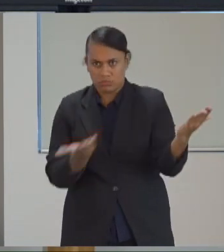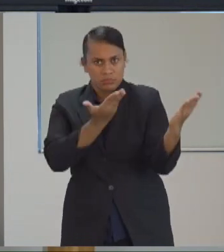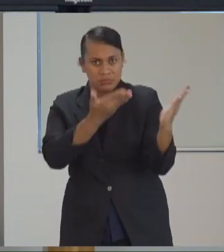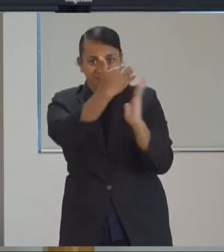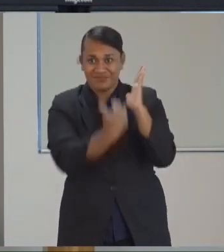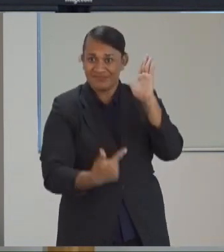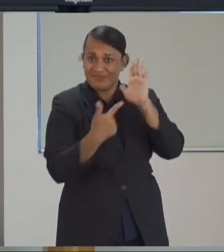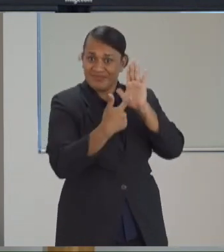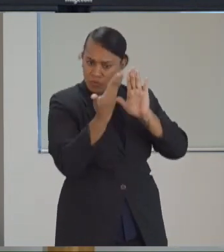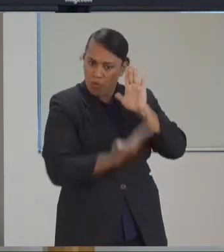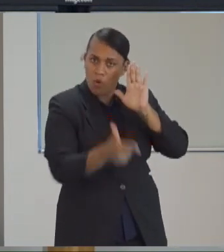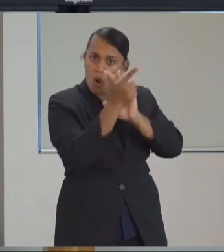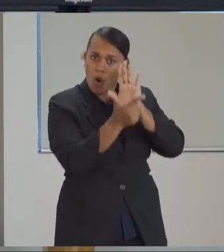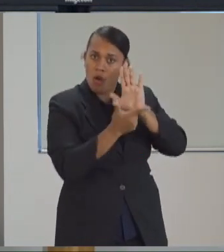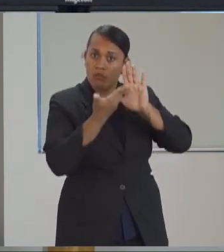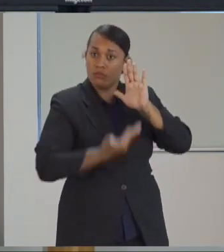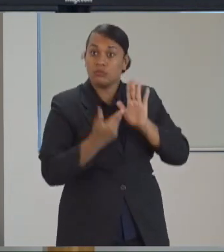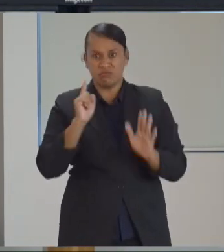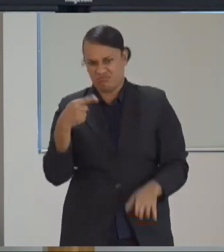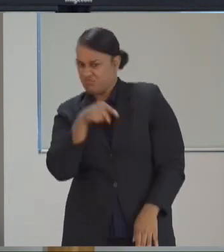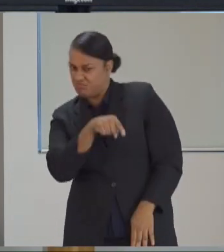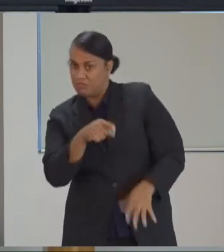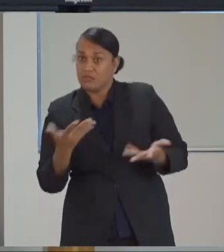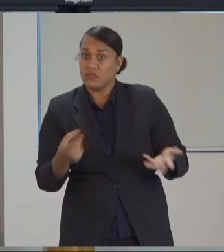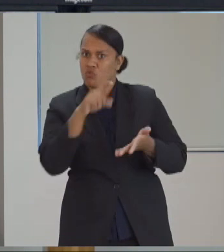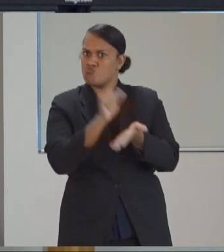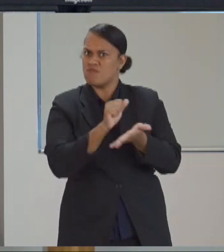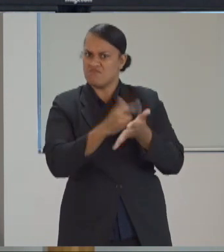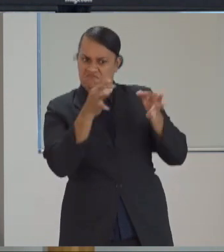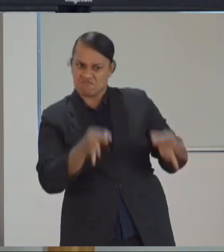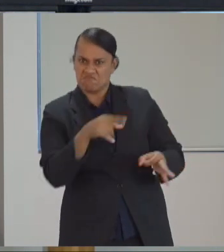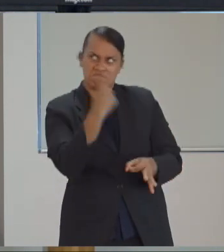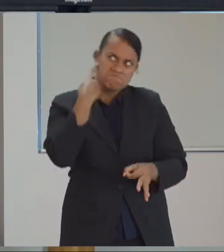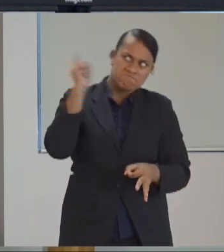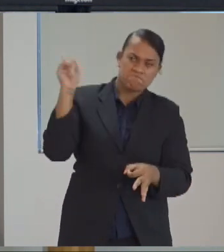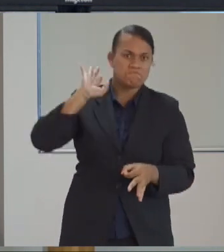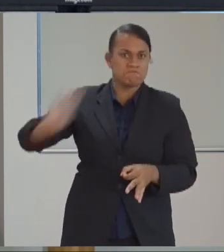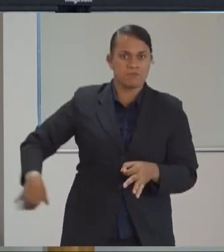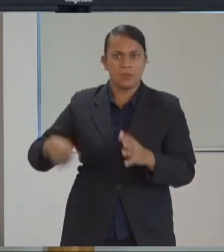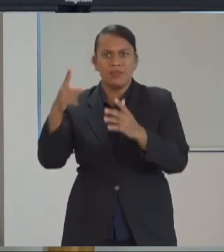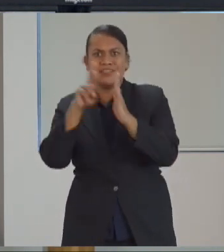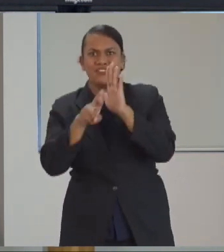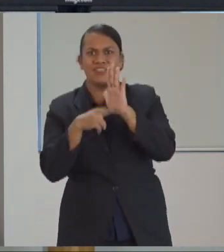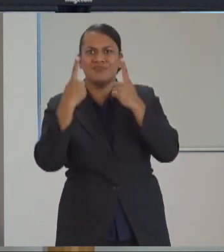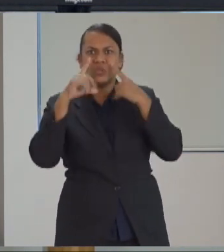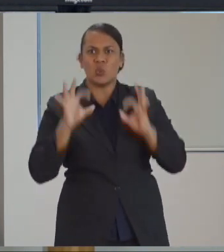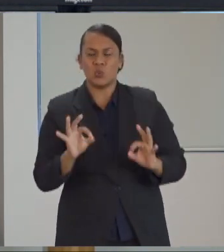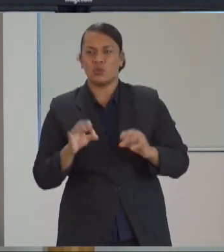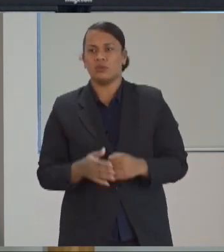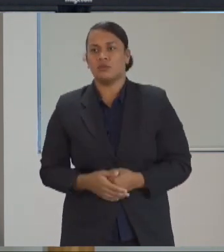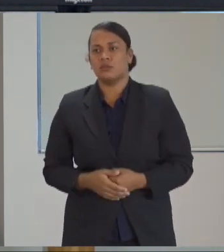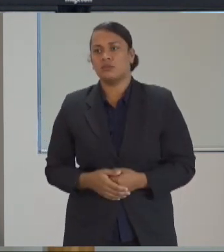And obviously it is flawed in respect of the manner in which it was dealt with the decision itself. Has there